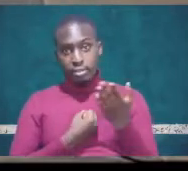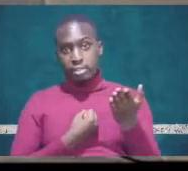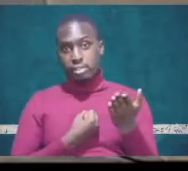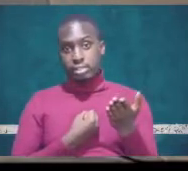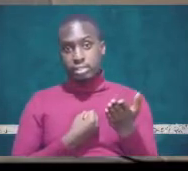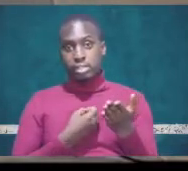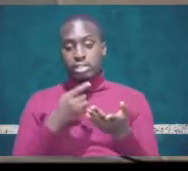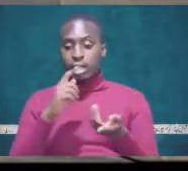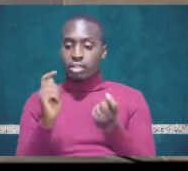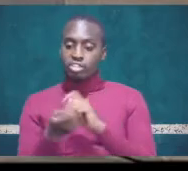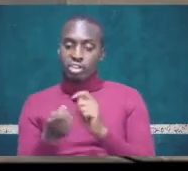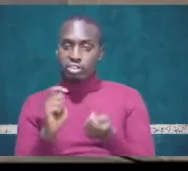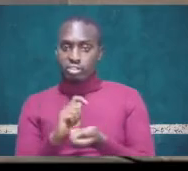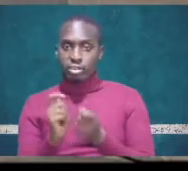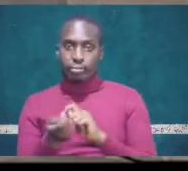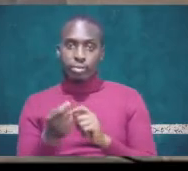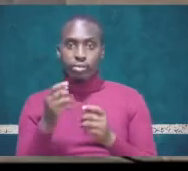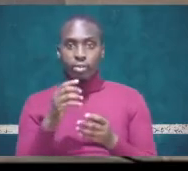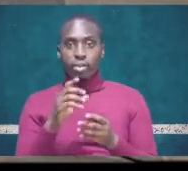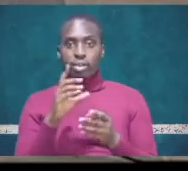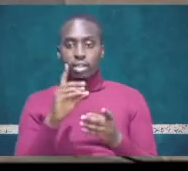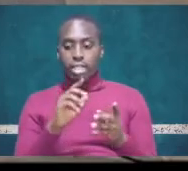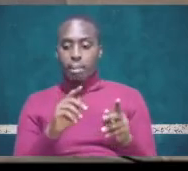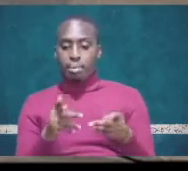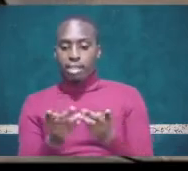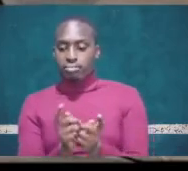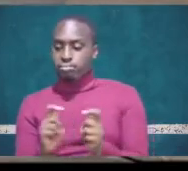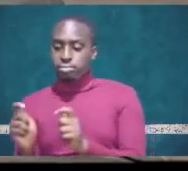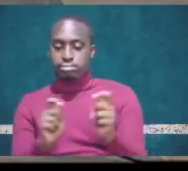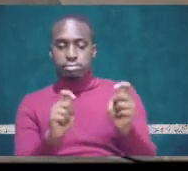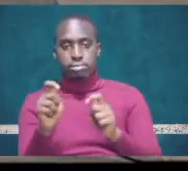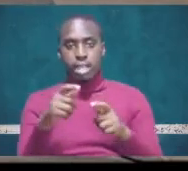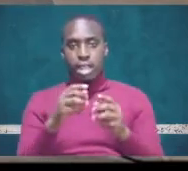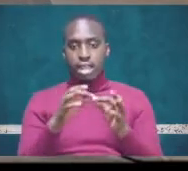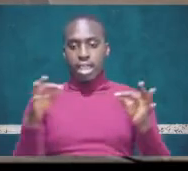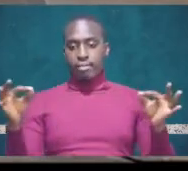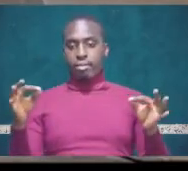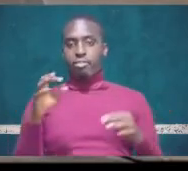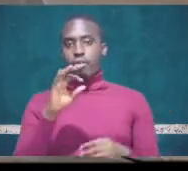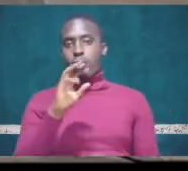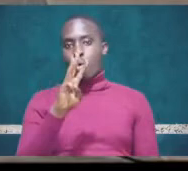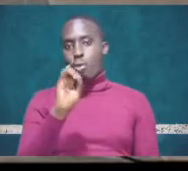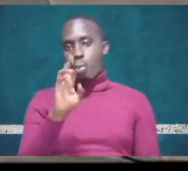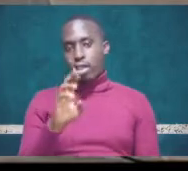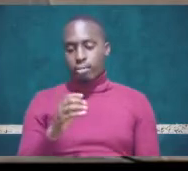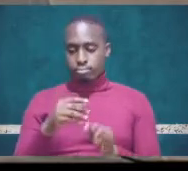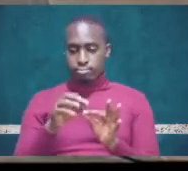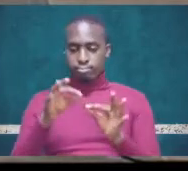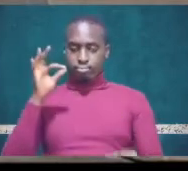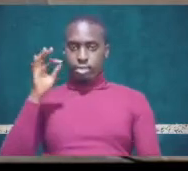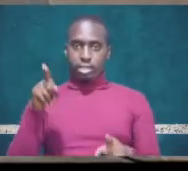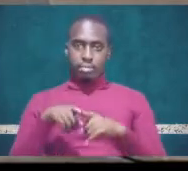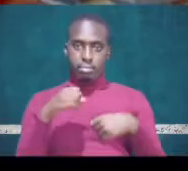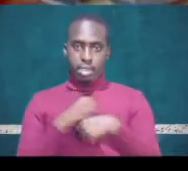wiper, there is a change of the displacement, the length of the wire, which makes the change of